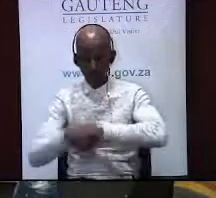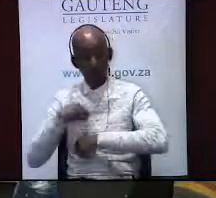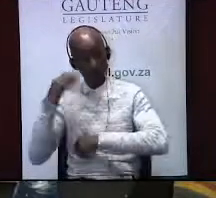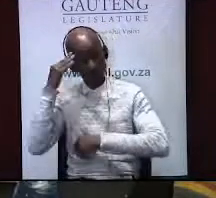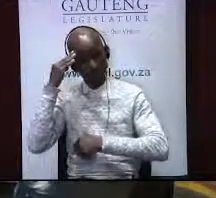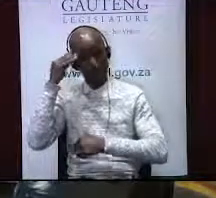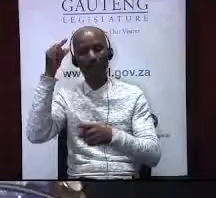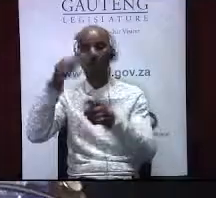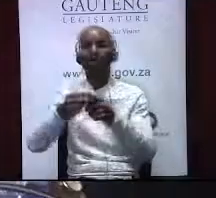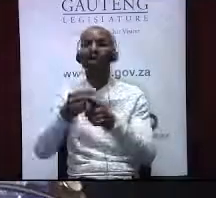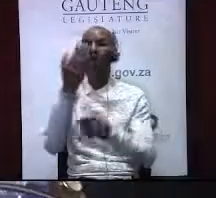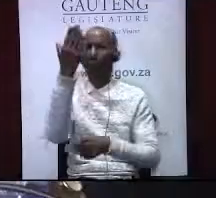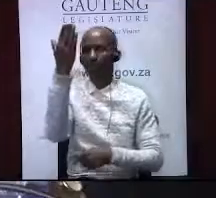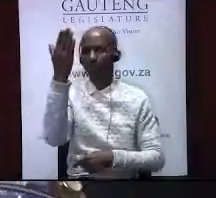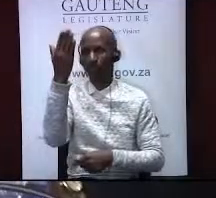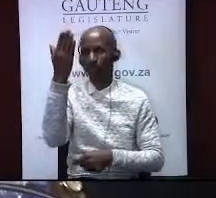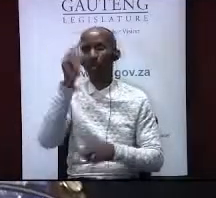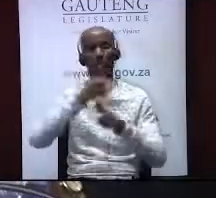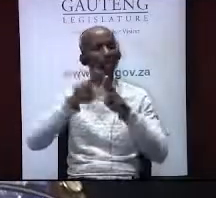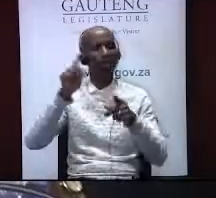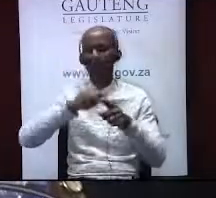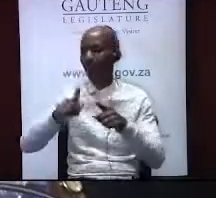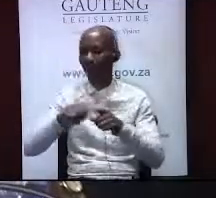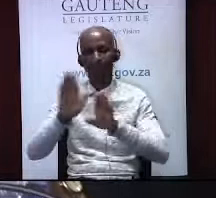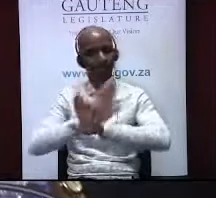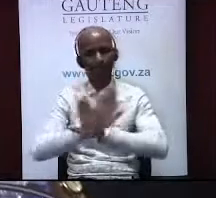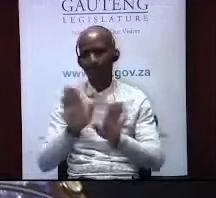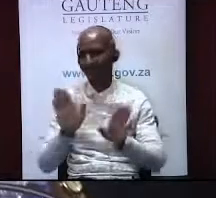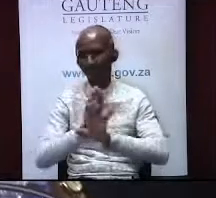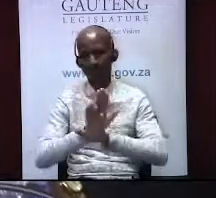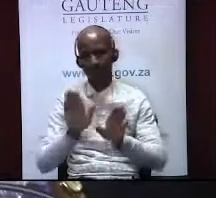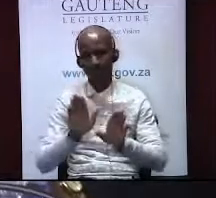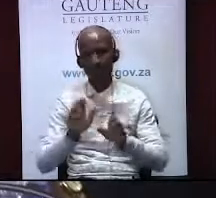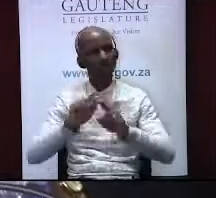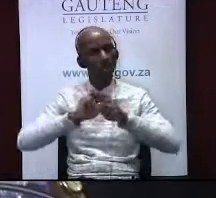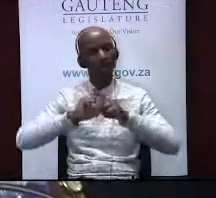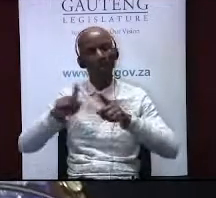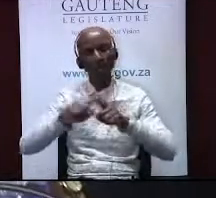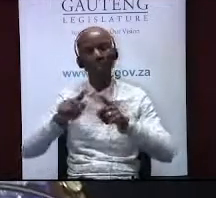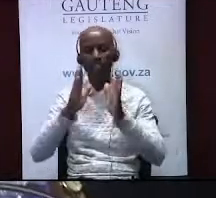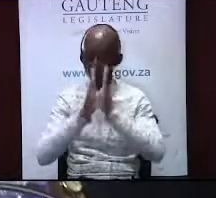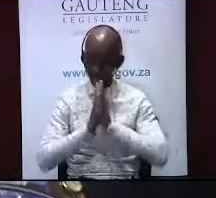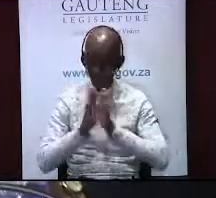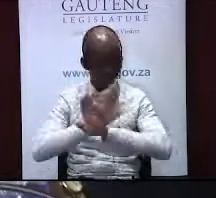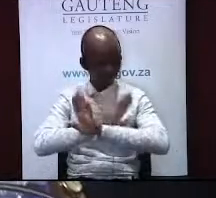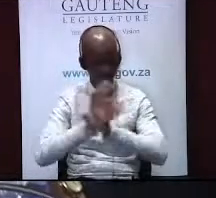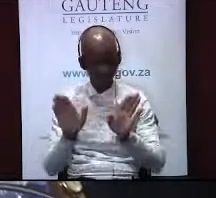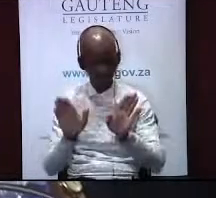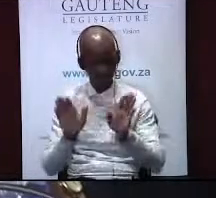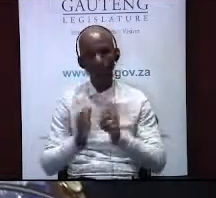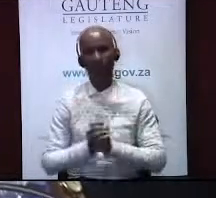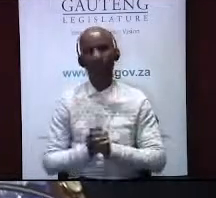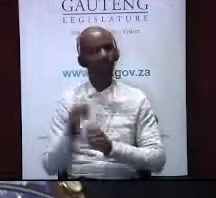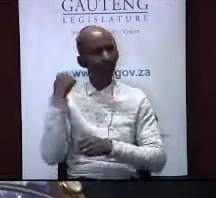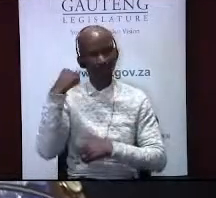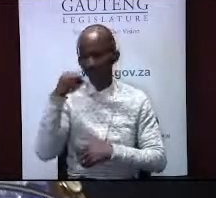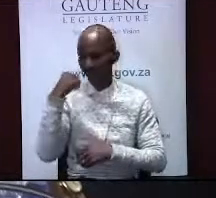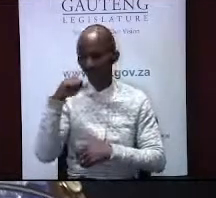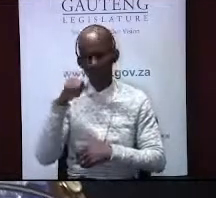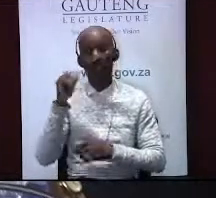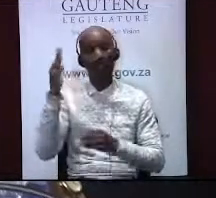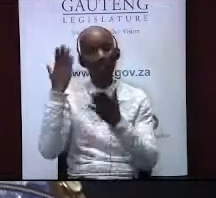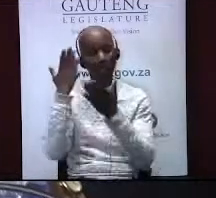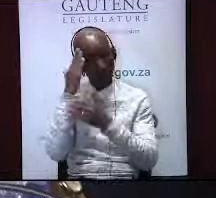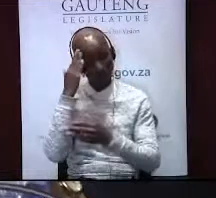word of God. Hariba Bali. We are not playing church here. Know the word